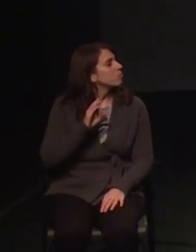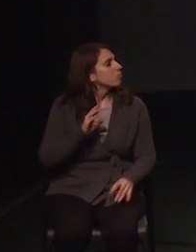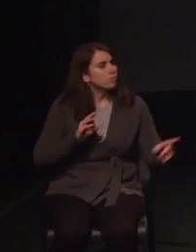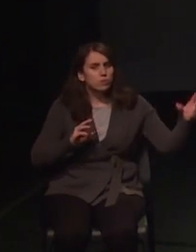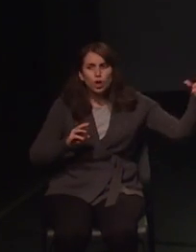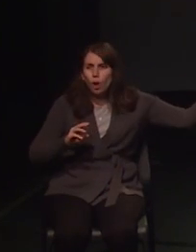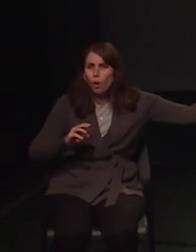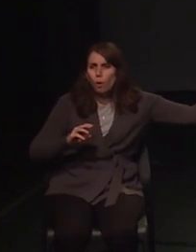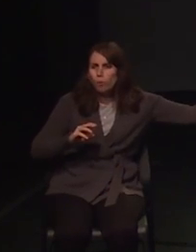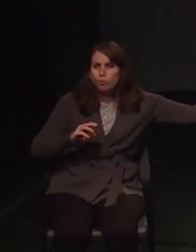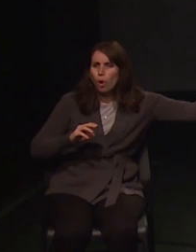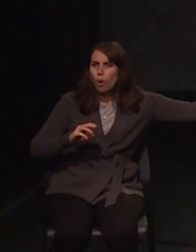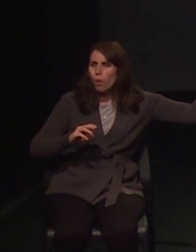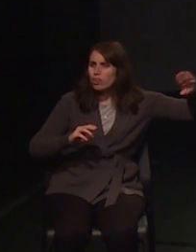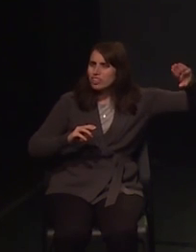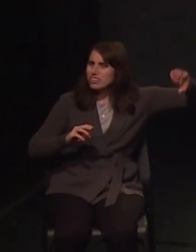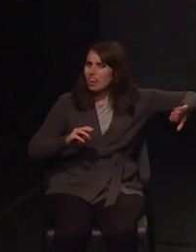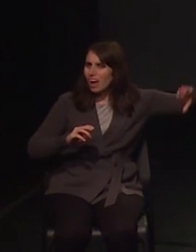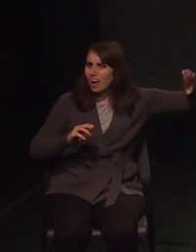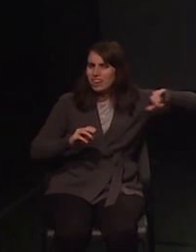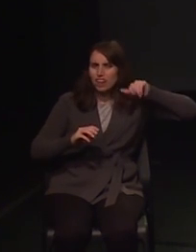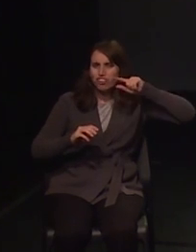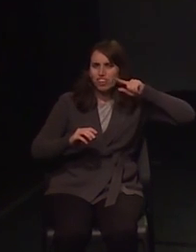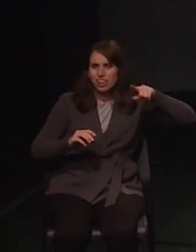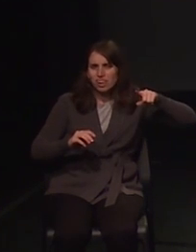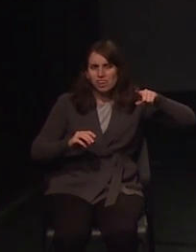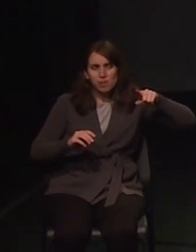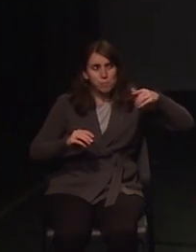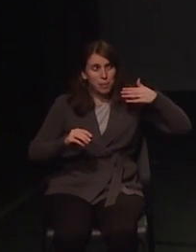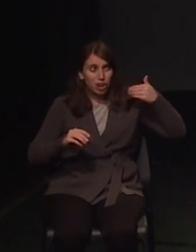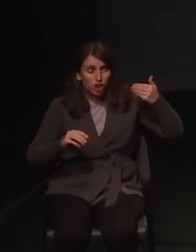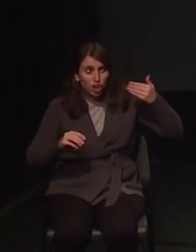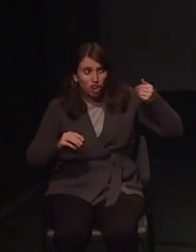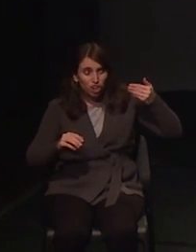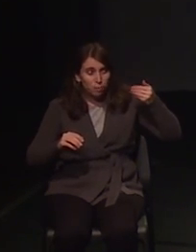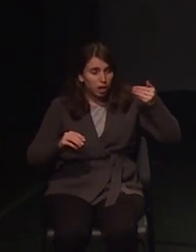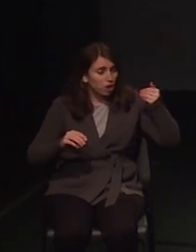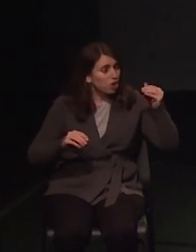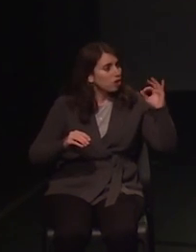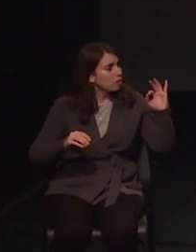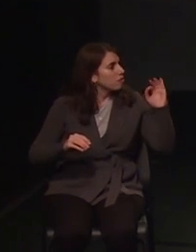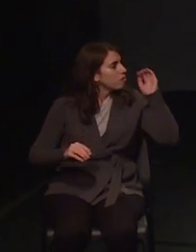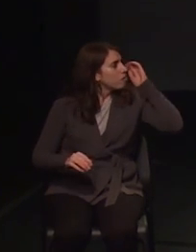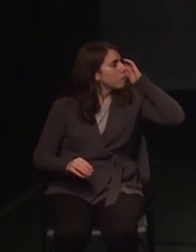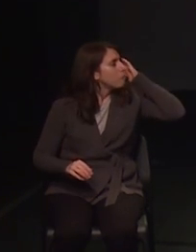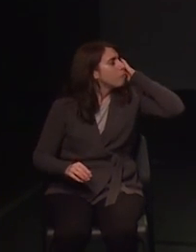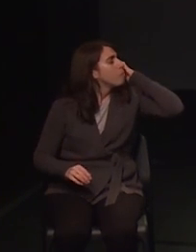nice. No, not really. Now. Better? Yes. Okay.